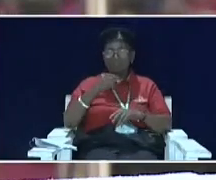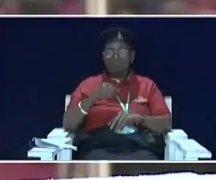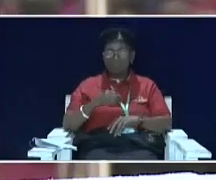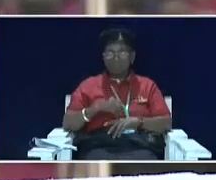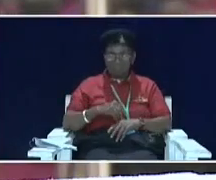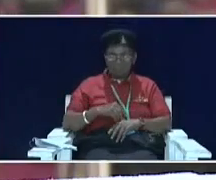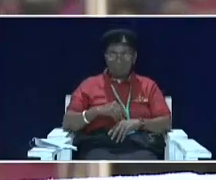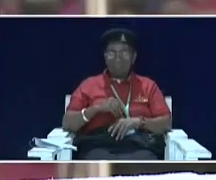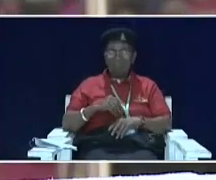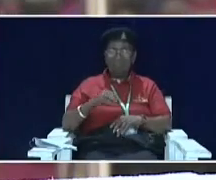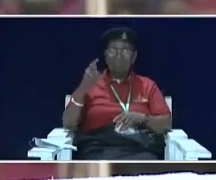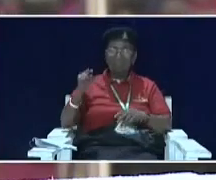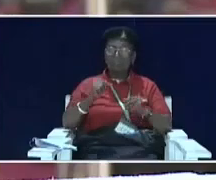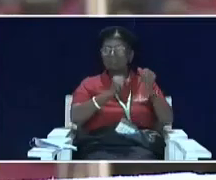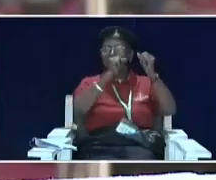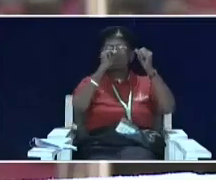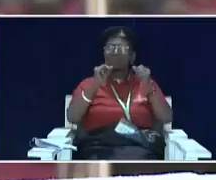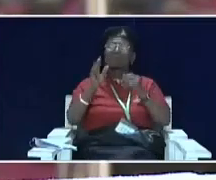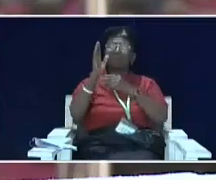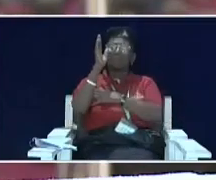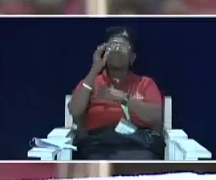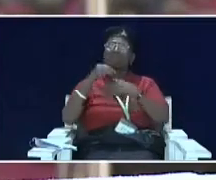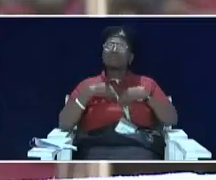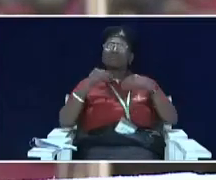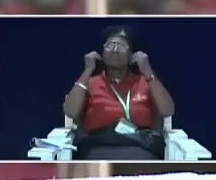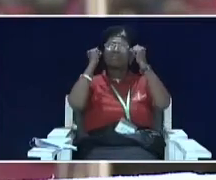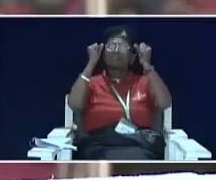to put an end to your weeping.